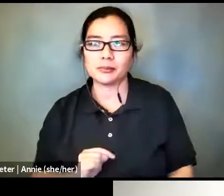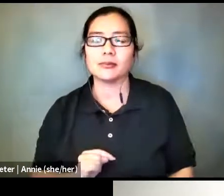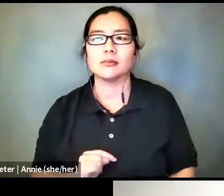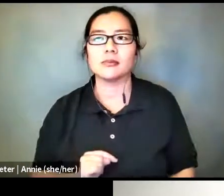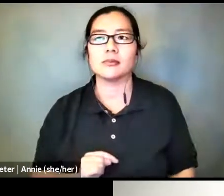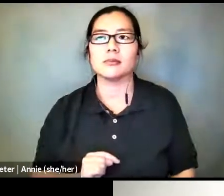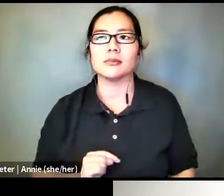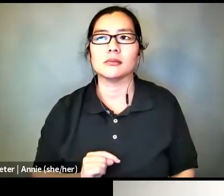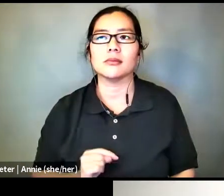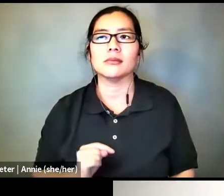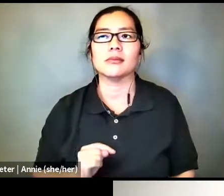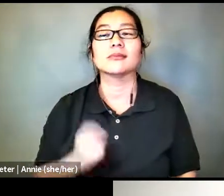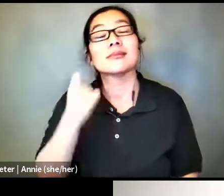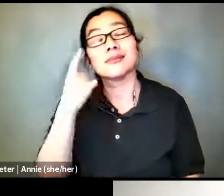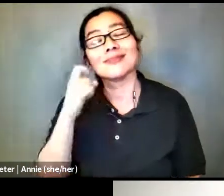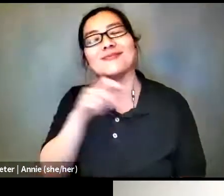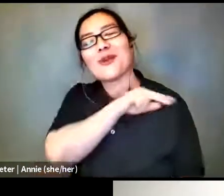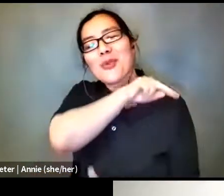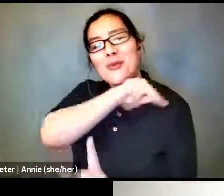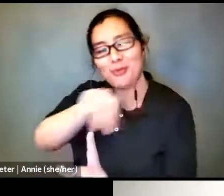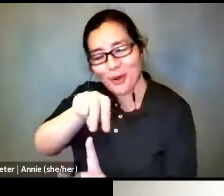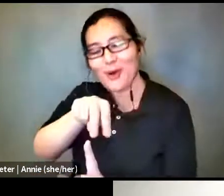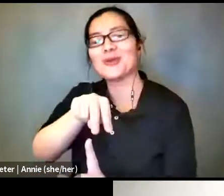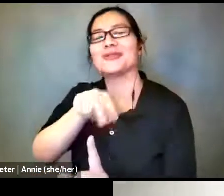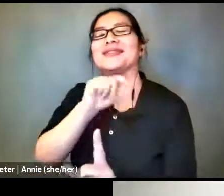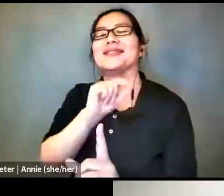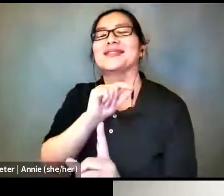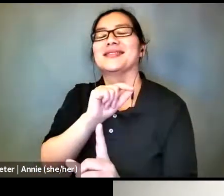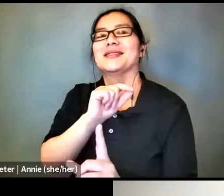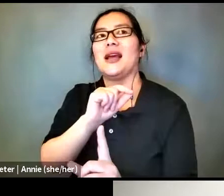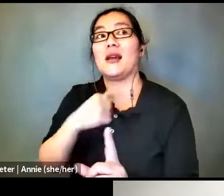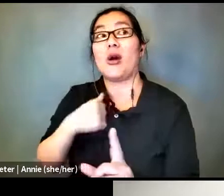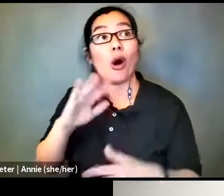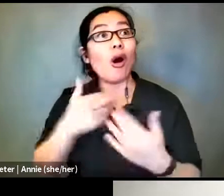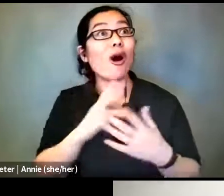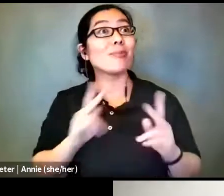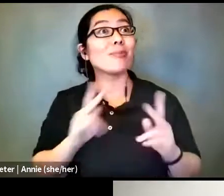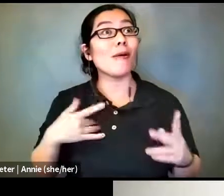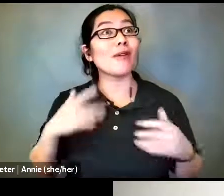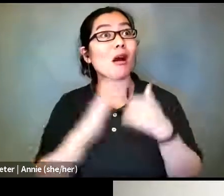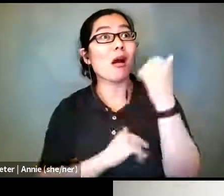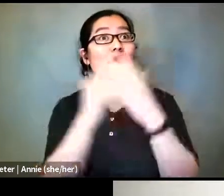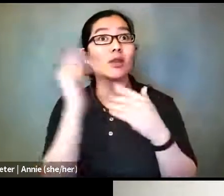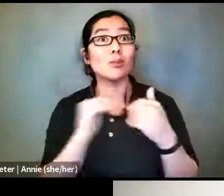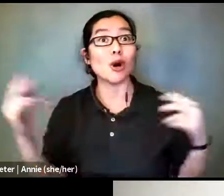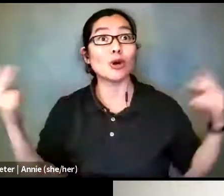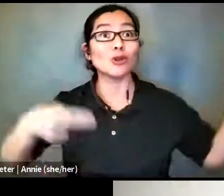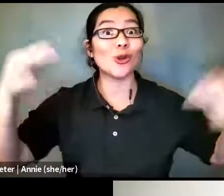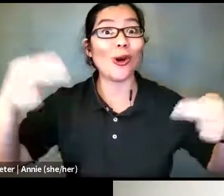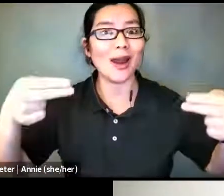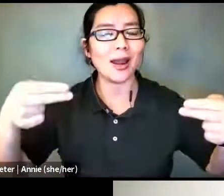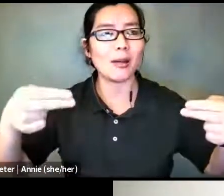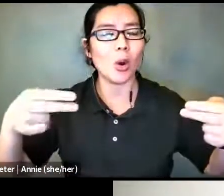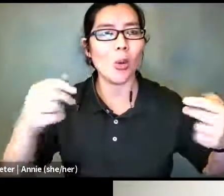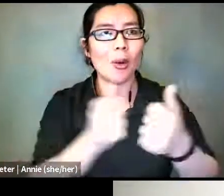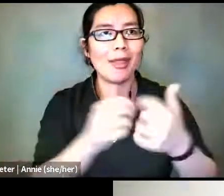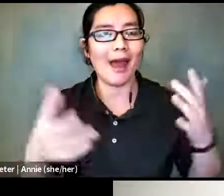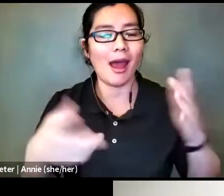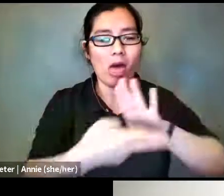from the point of view that everybody feels they can participate, so people don't feel like they're called racist for